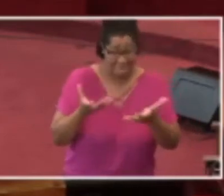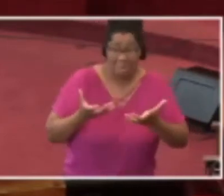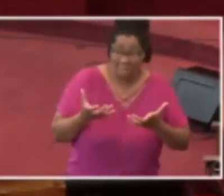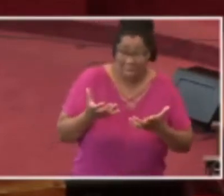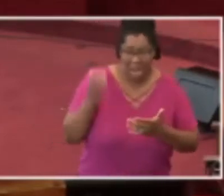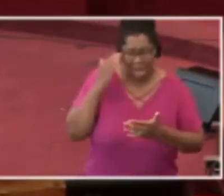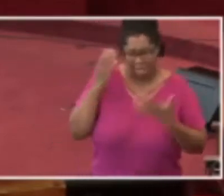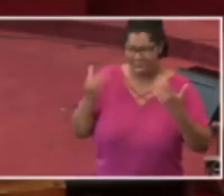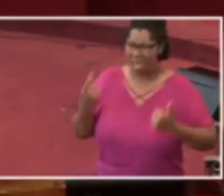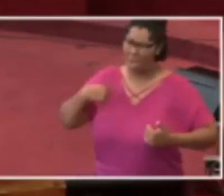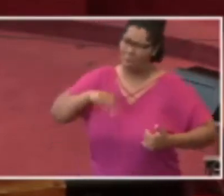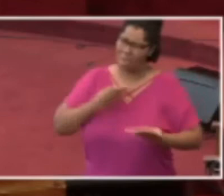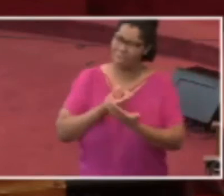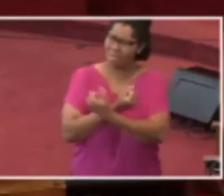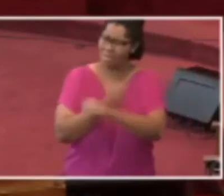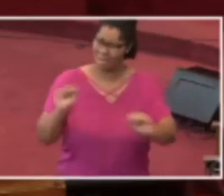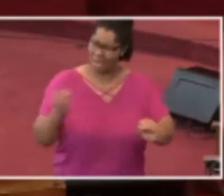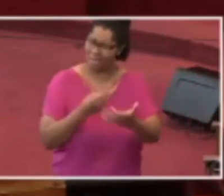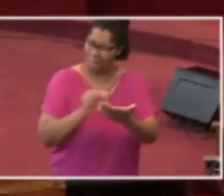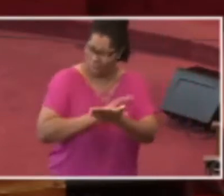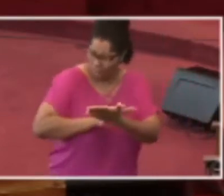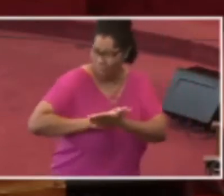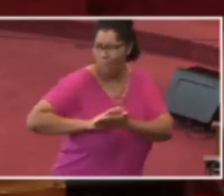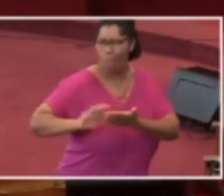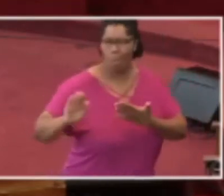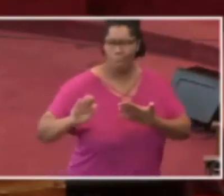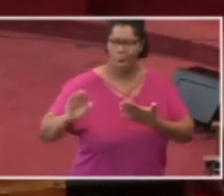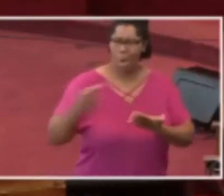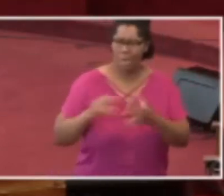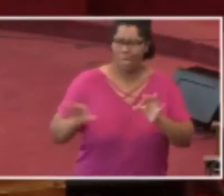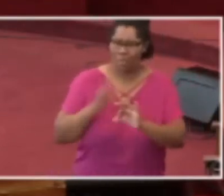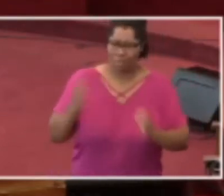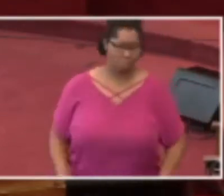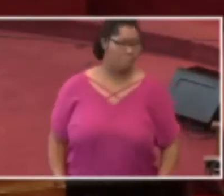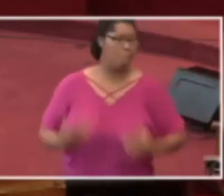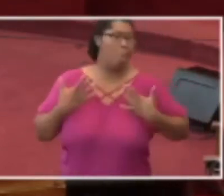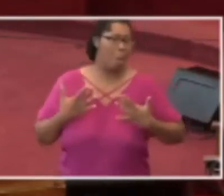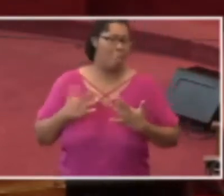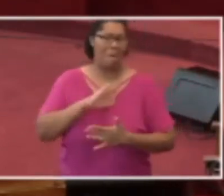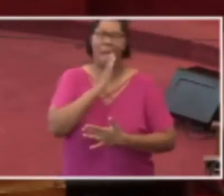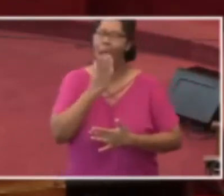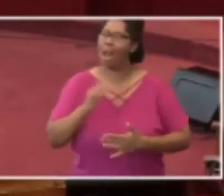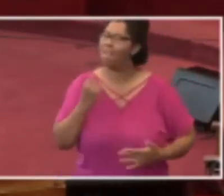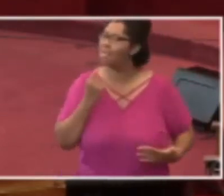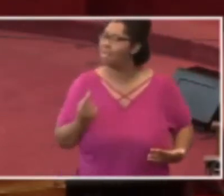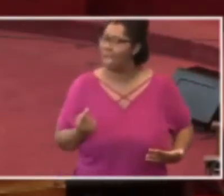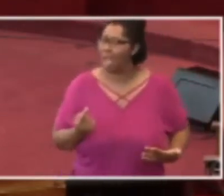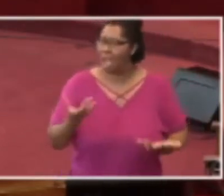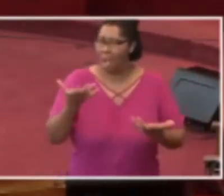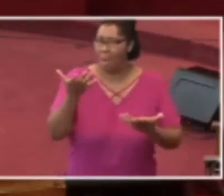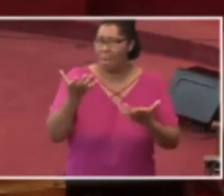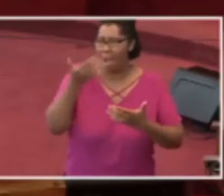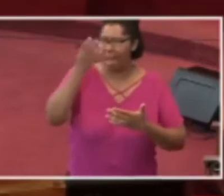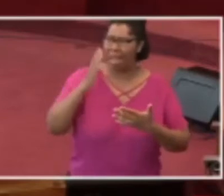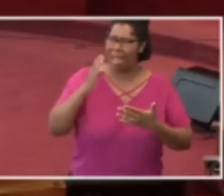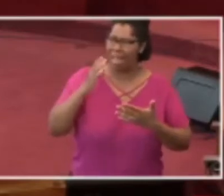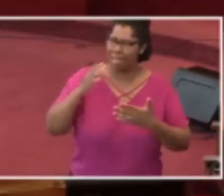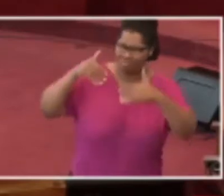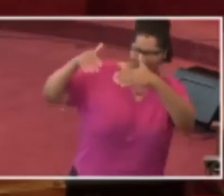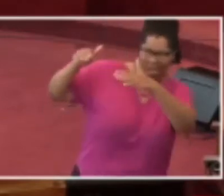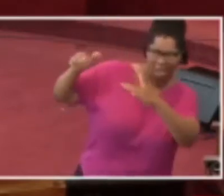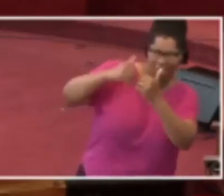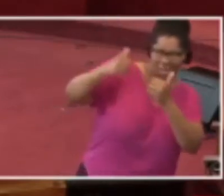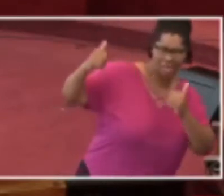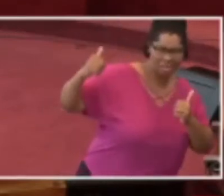days now. We are all saved and sanctified and filled with the Holy Ghost. And we would never say we want God to leave us alone